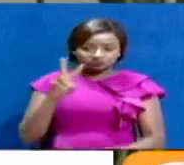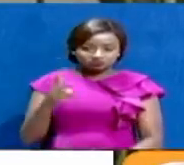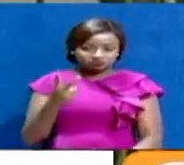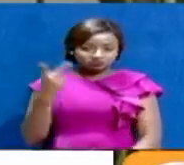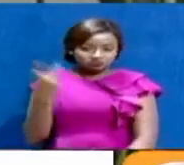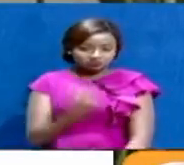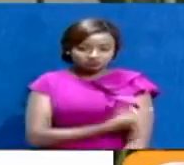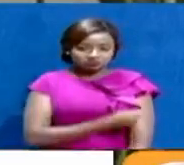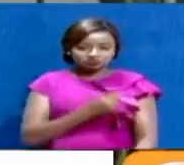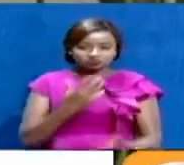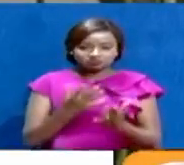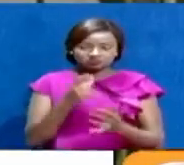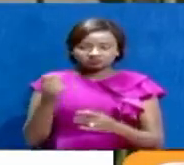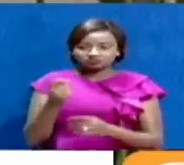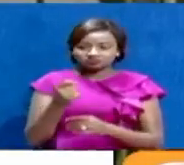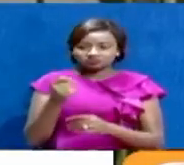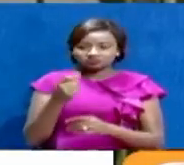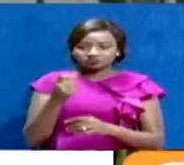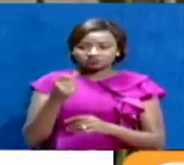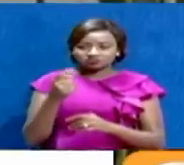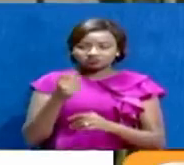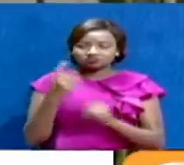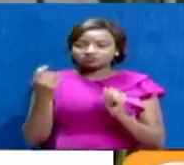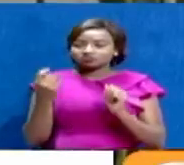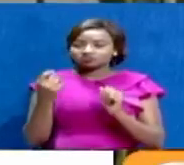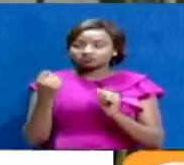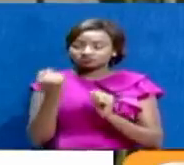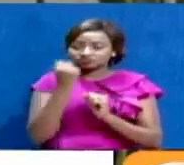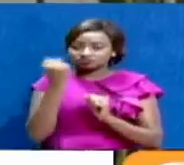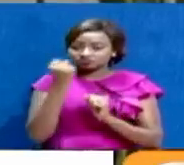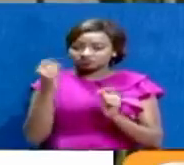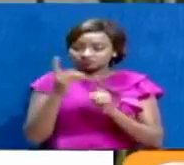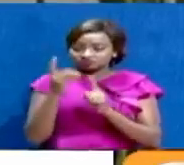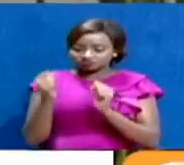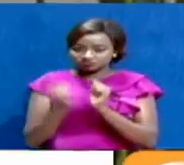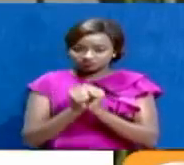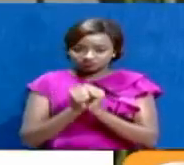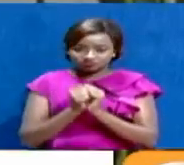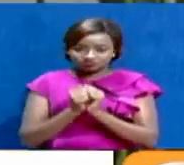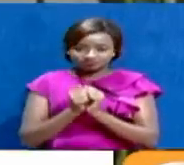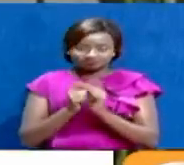the 10th of May, if we've exhausted the doses available, and depending on the